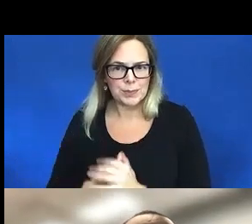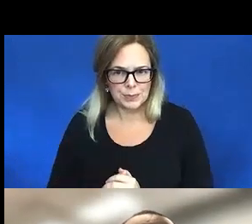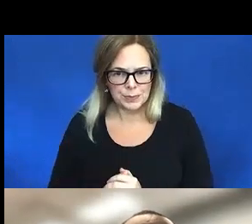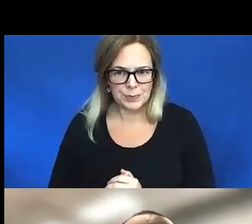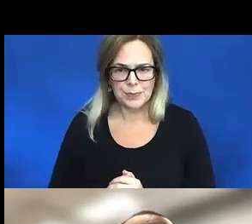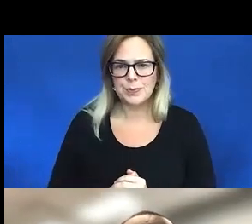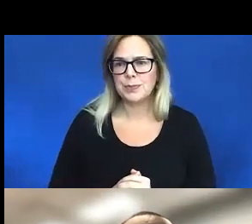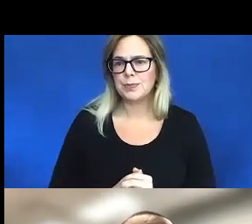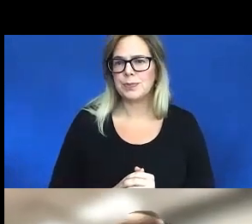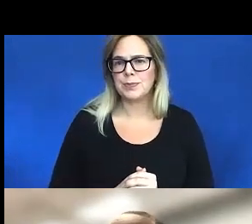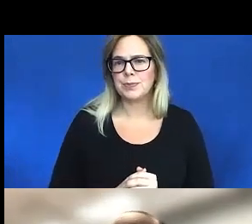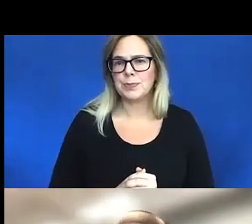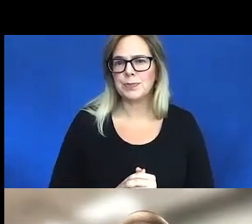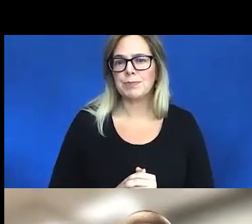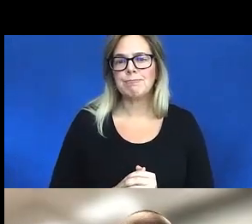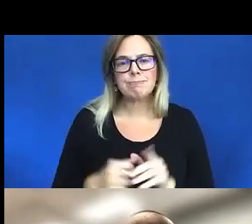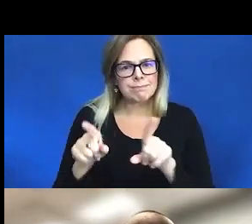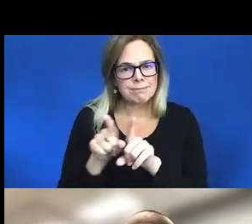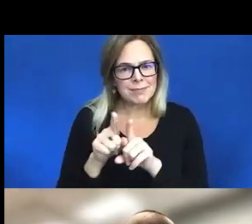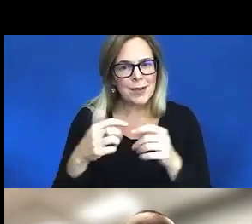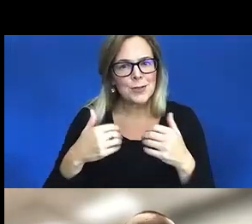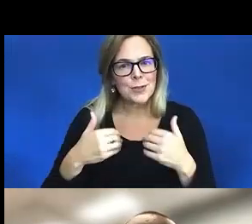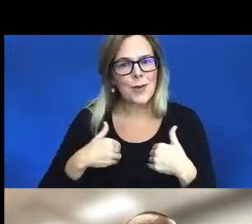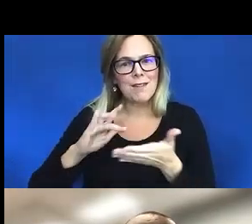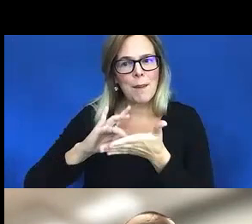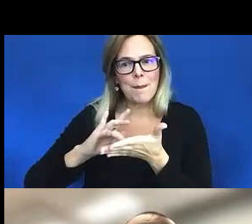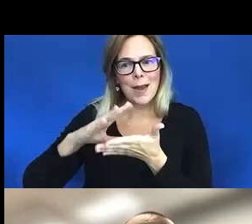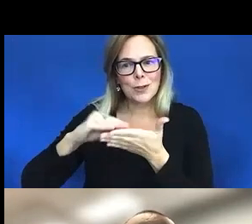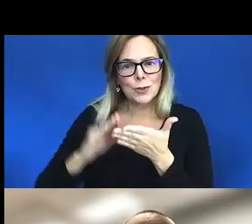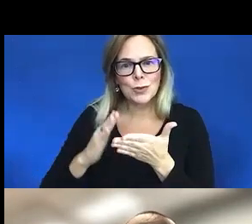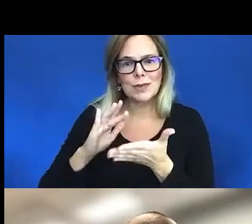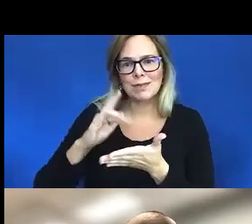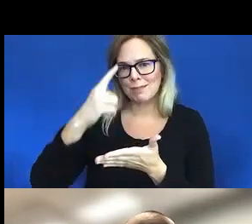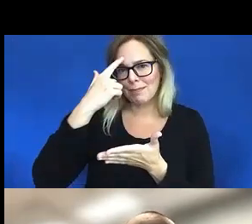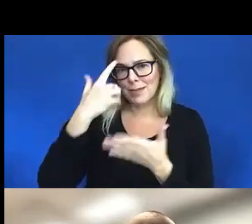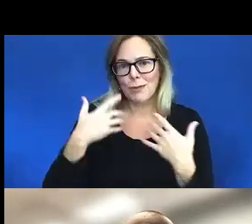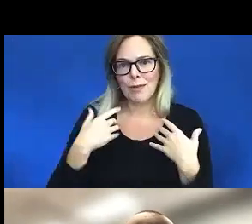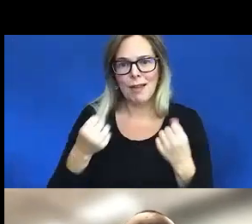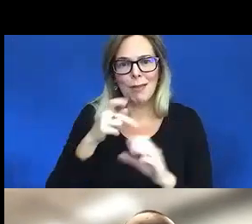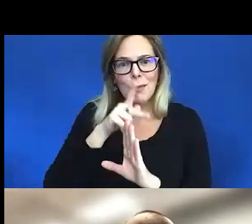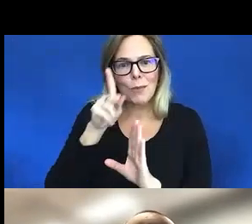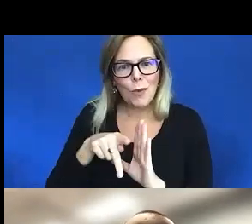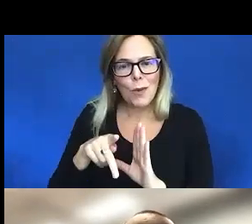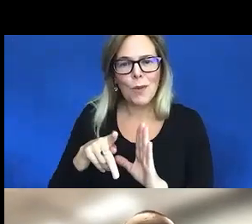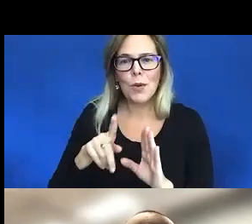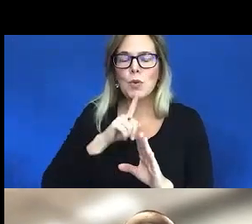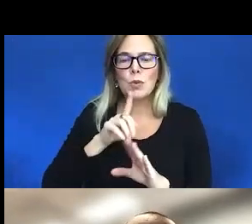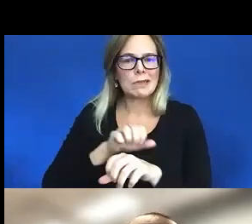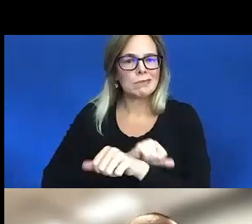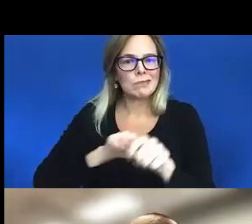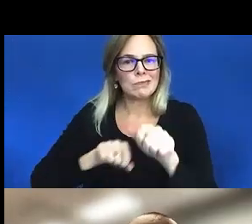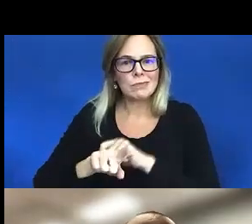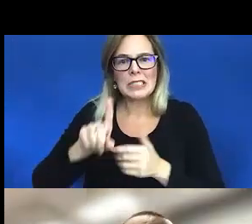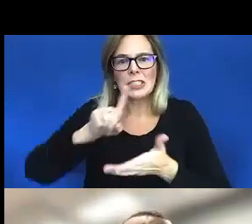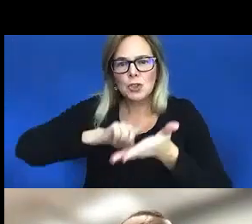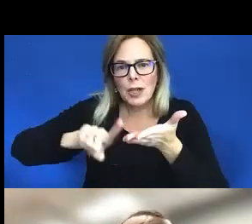please. We also have a medical student mental health program with proactive opt-out checks